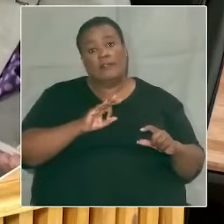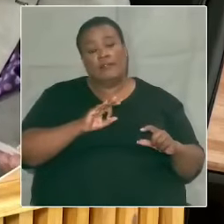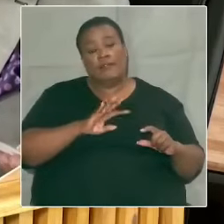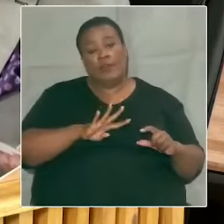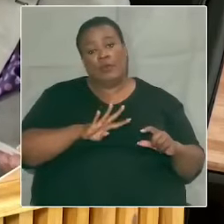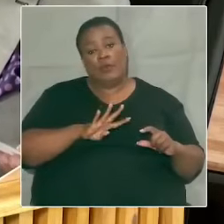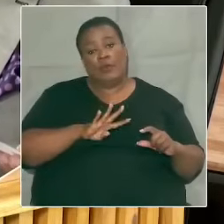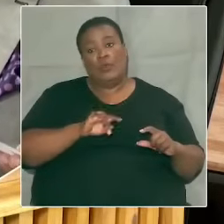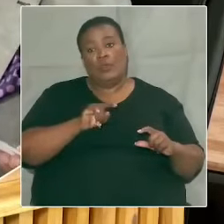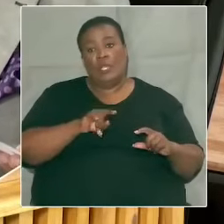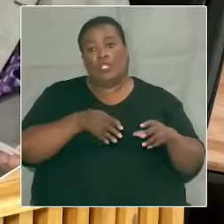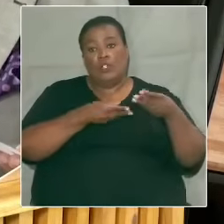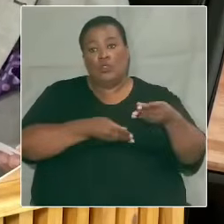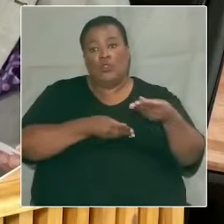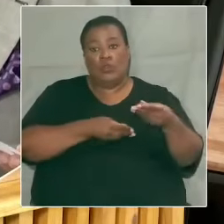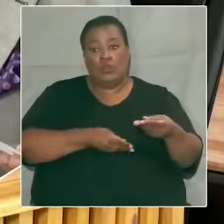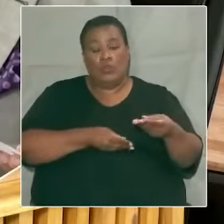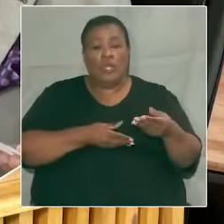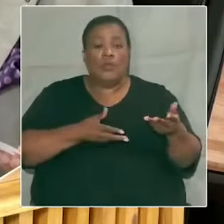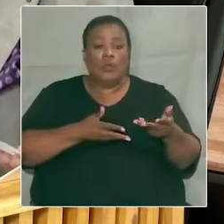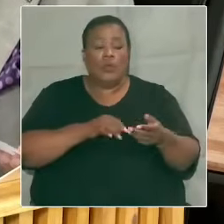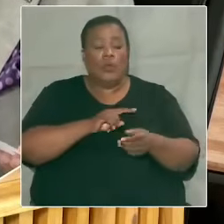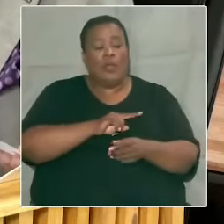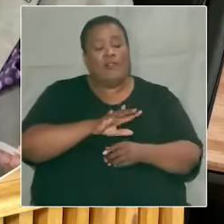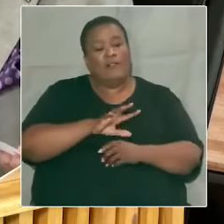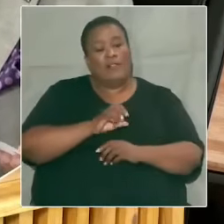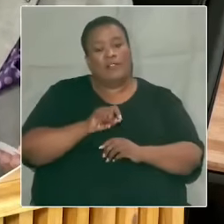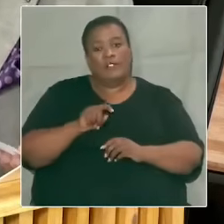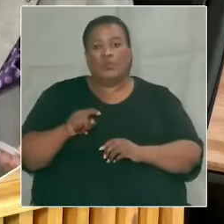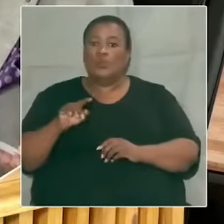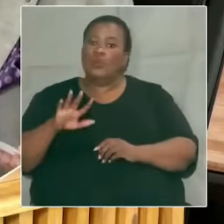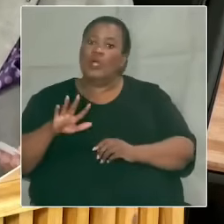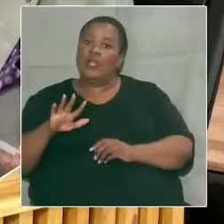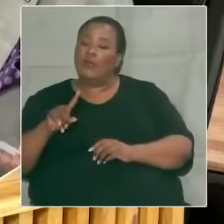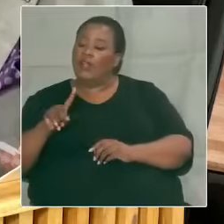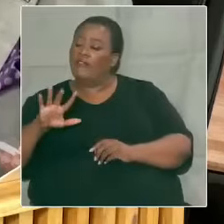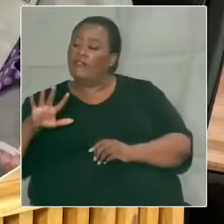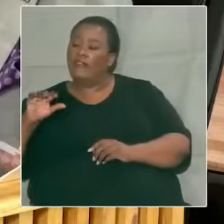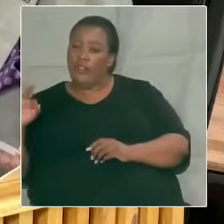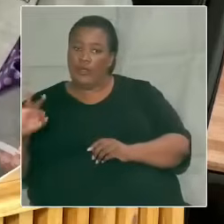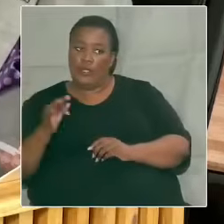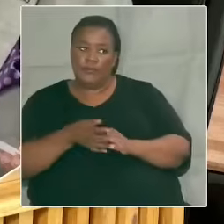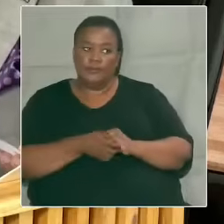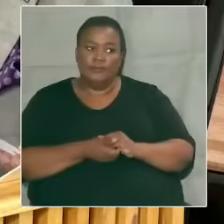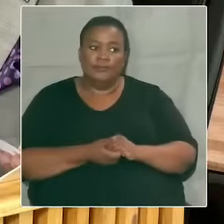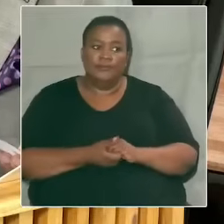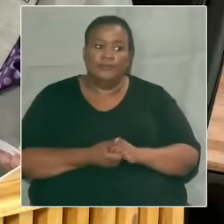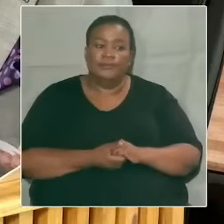150 to 153.